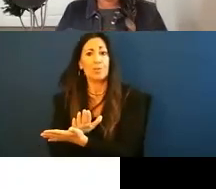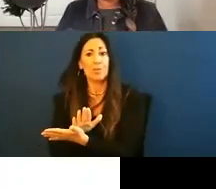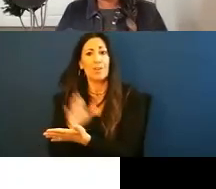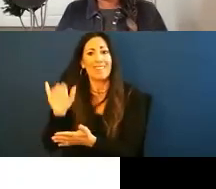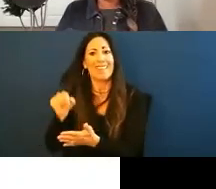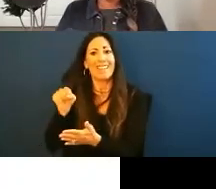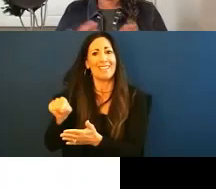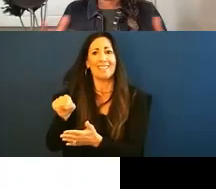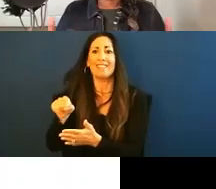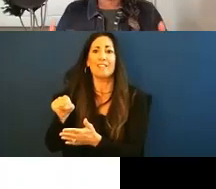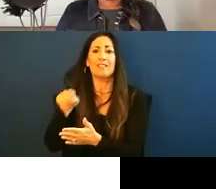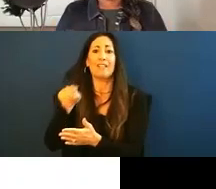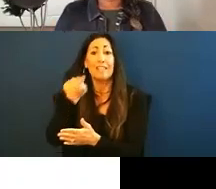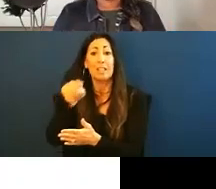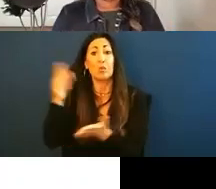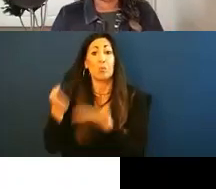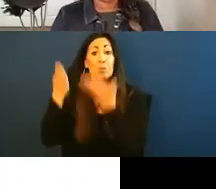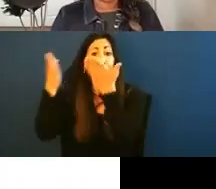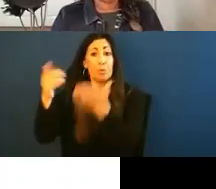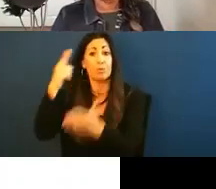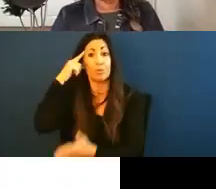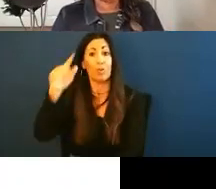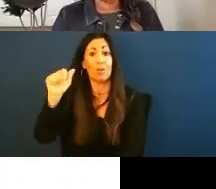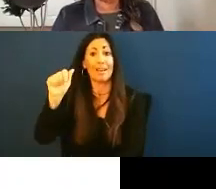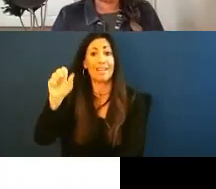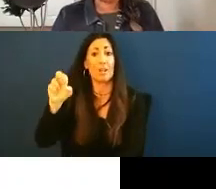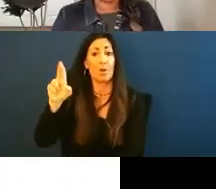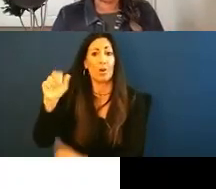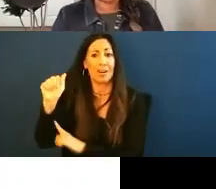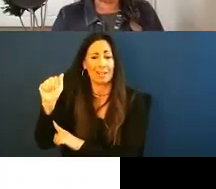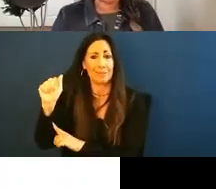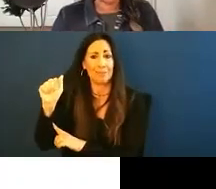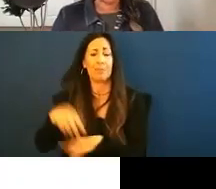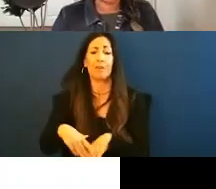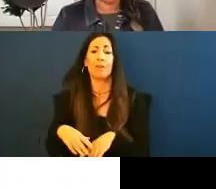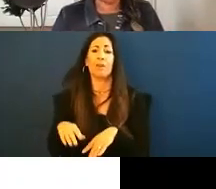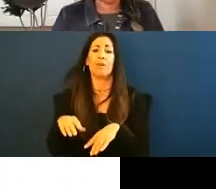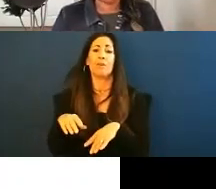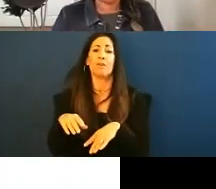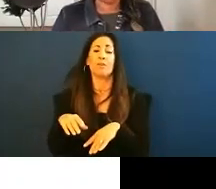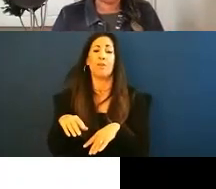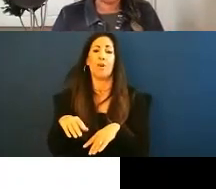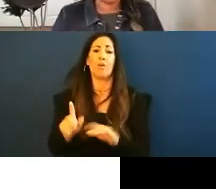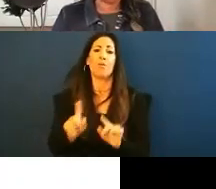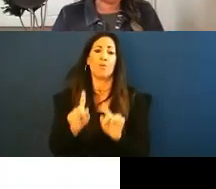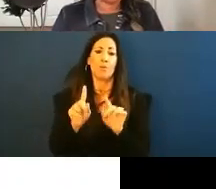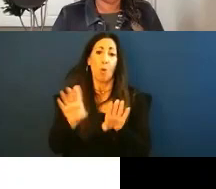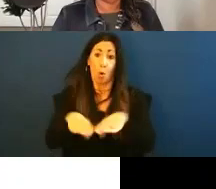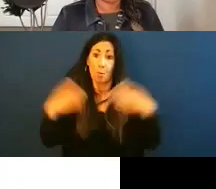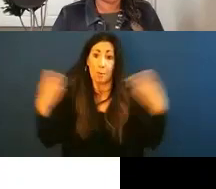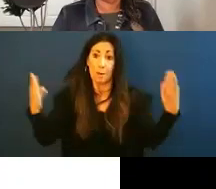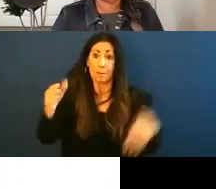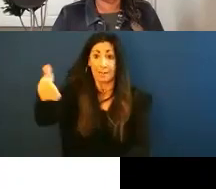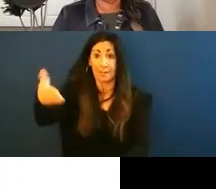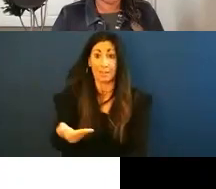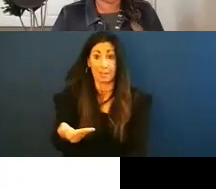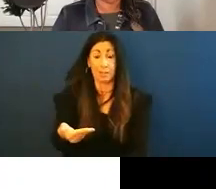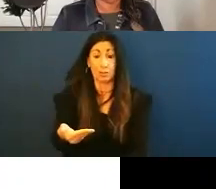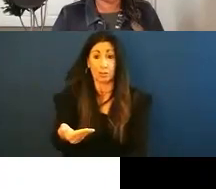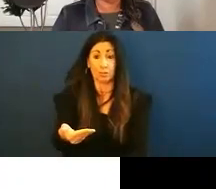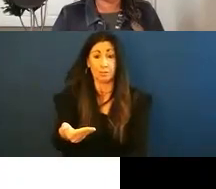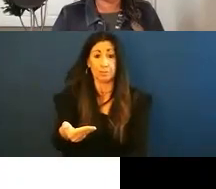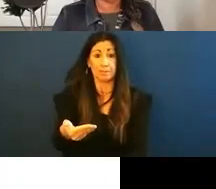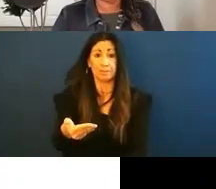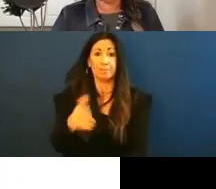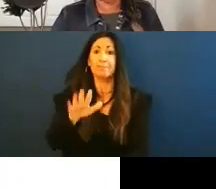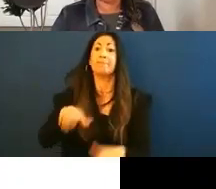proposed or for AERA, right? And when you go to your invitation, you're going to open it up and you're going to land